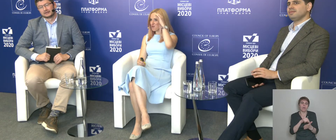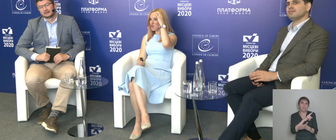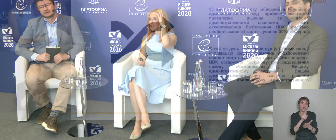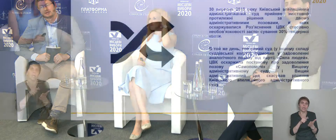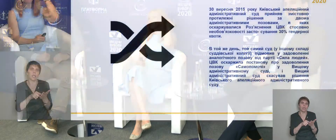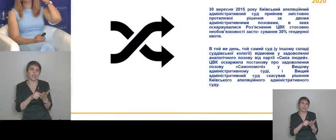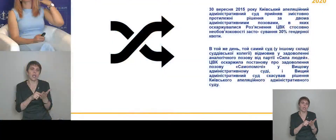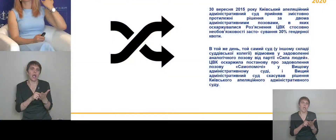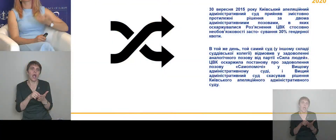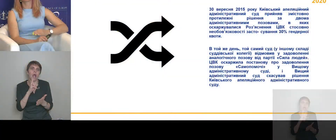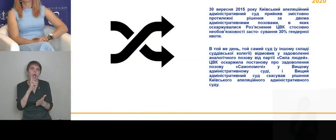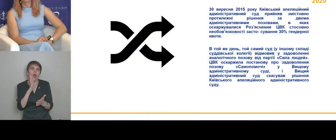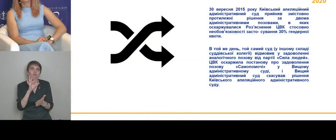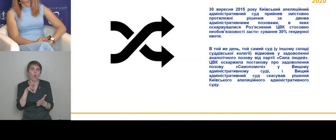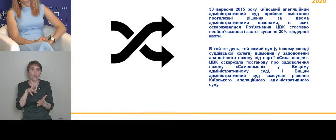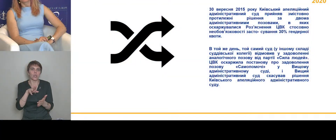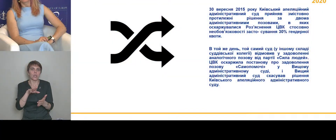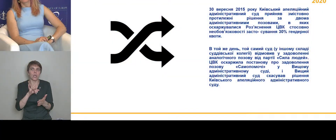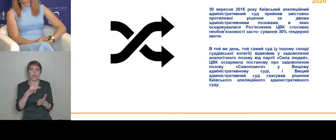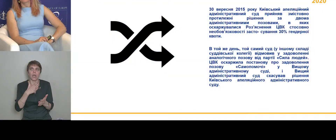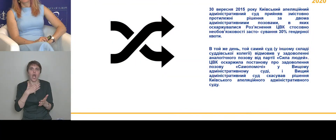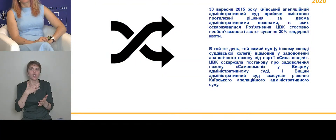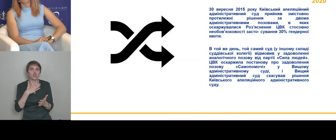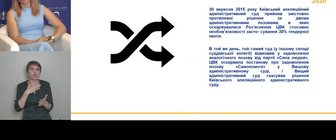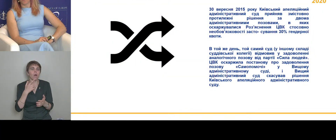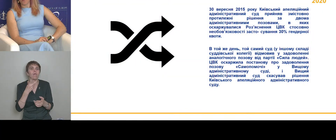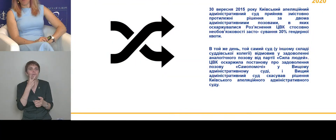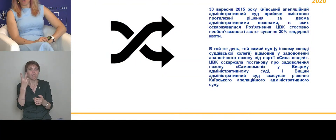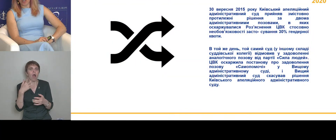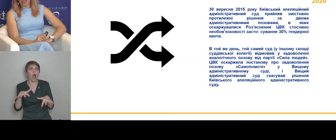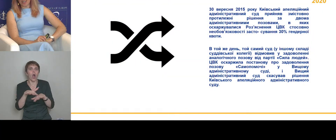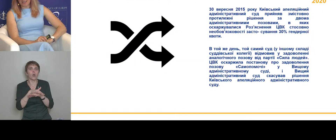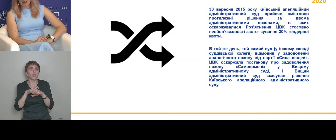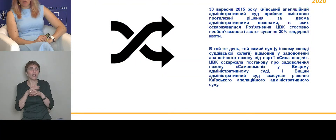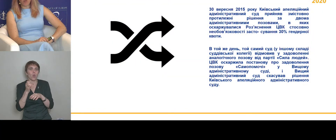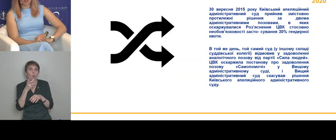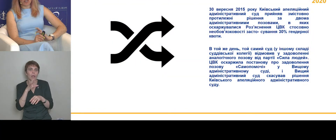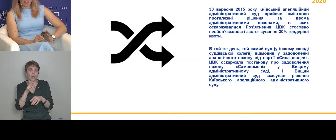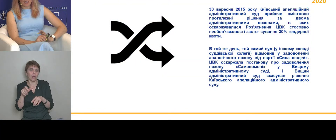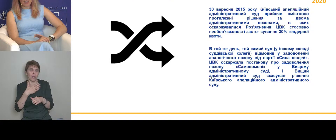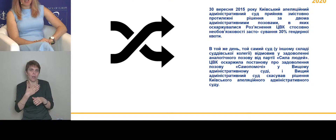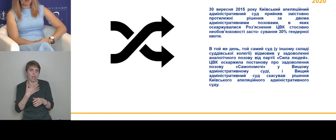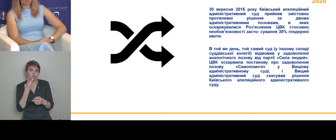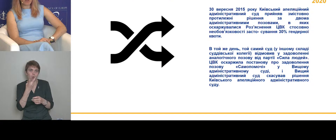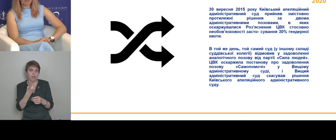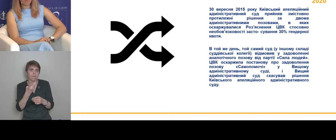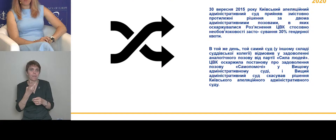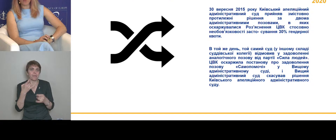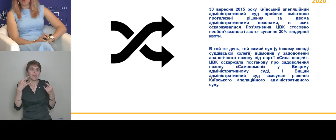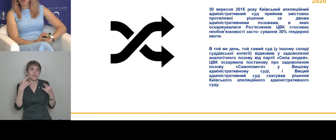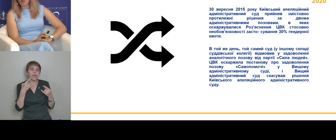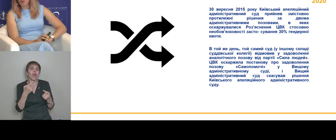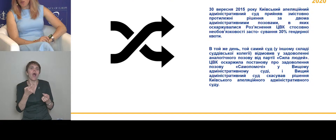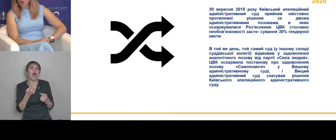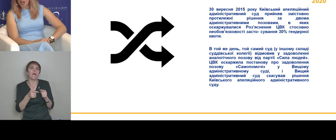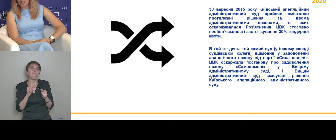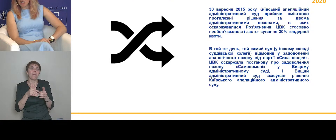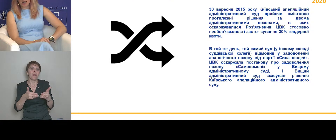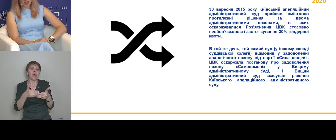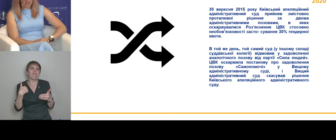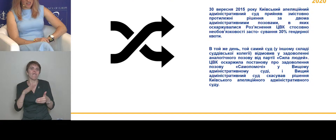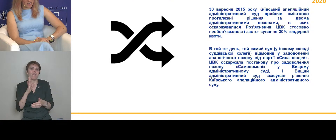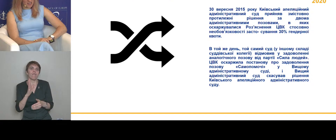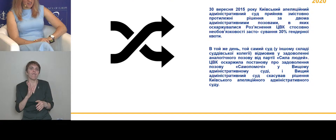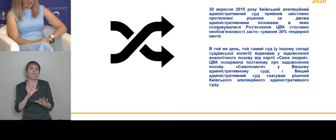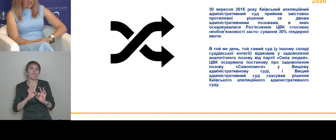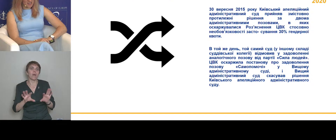And now we are going to a very important aspect. It's gender quotas. We would like to focus the